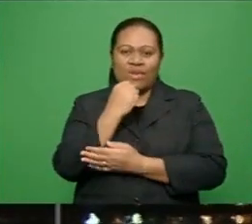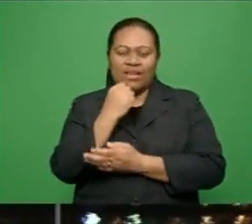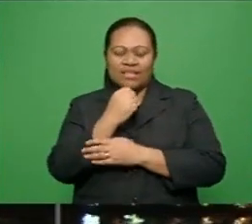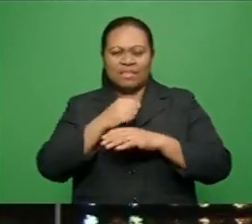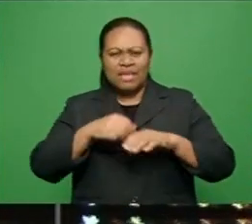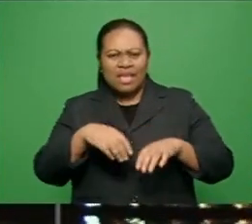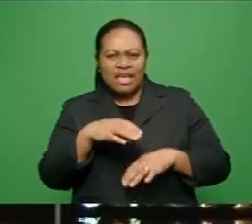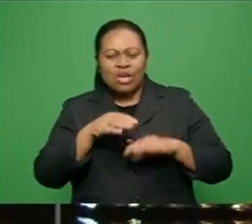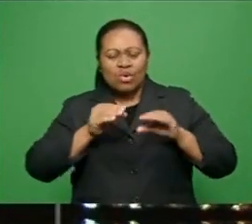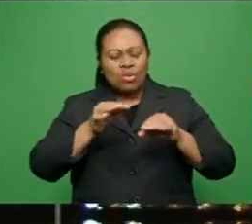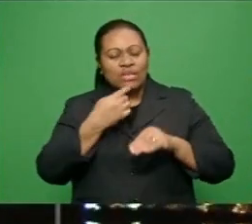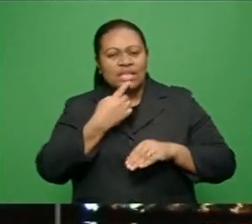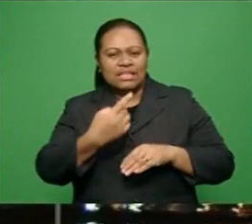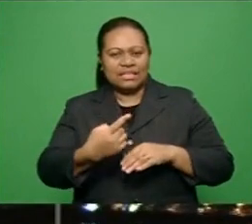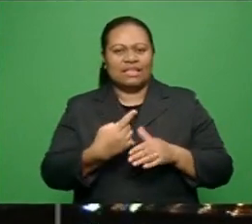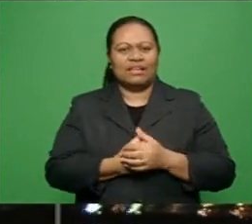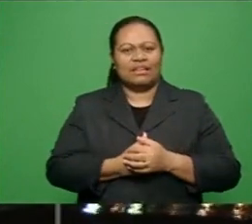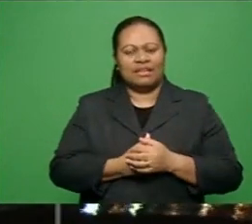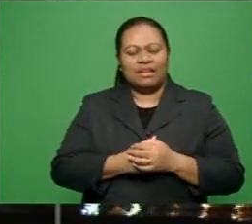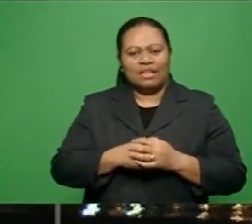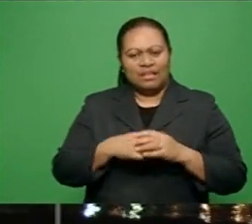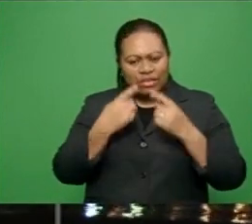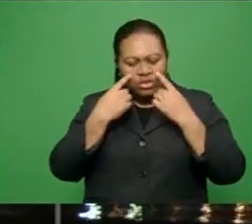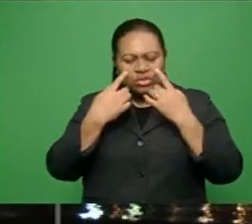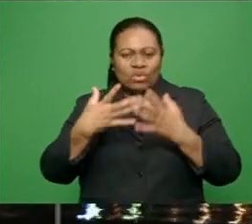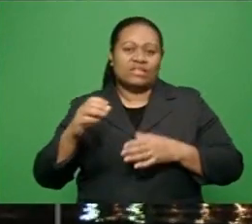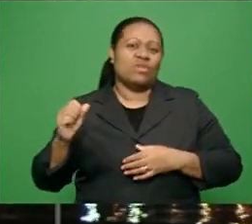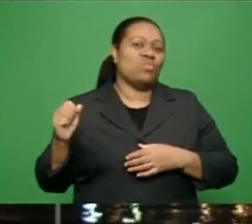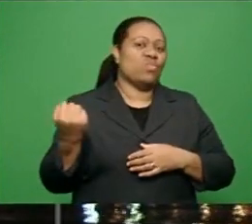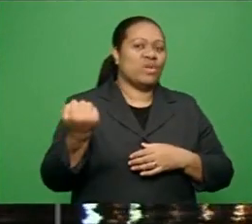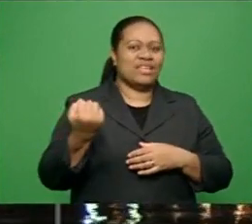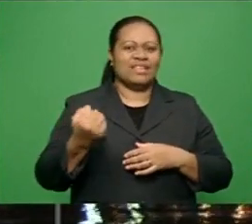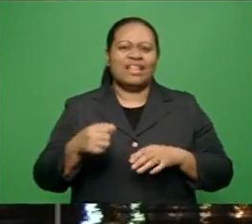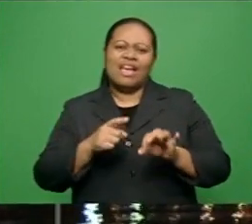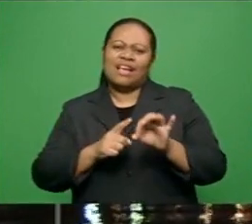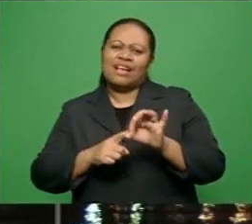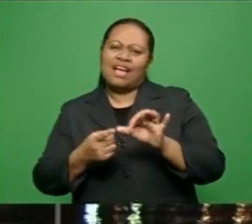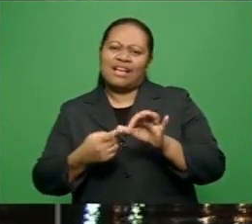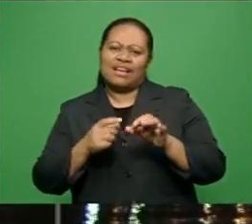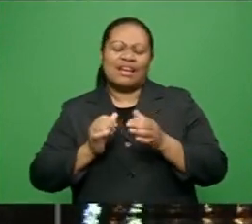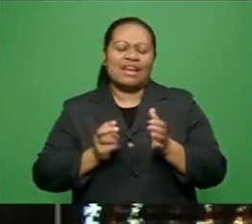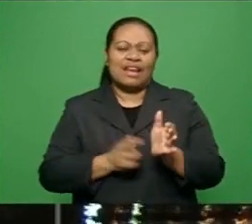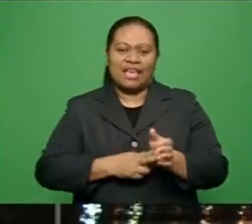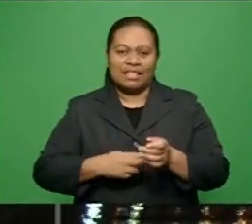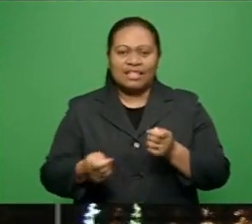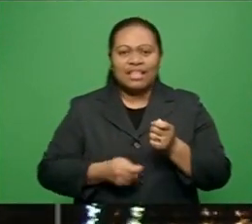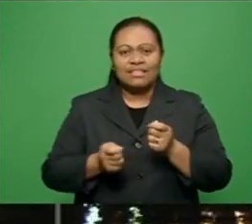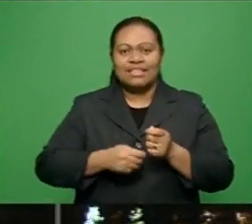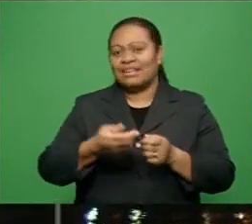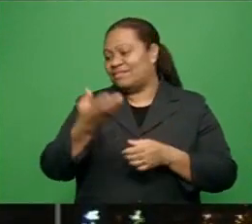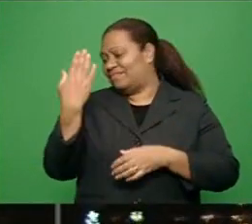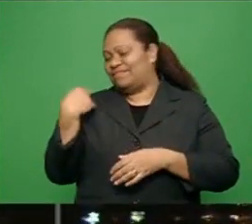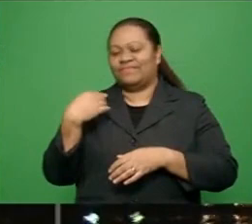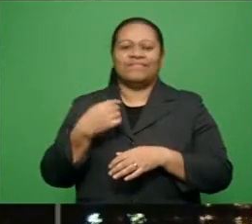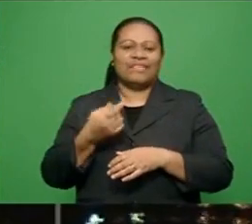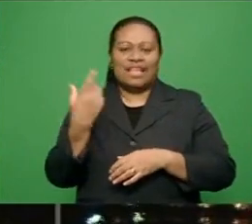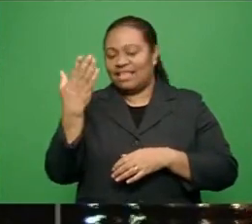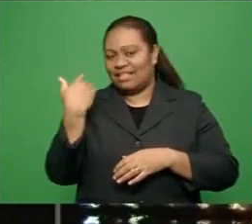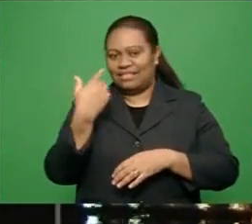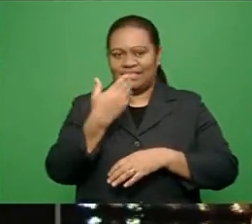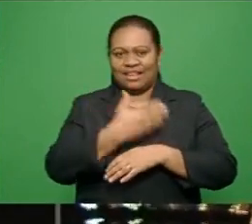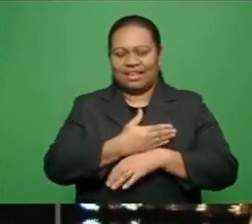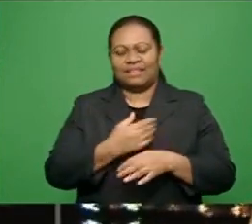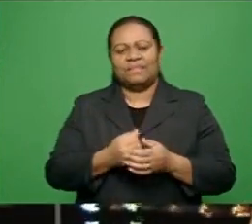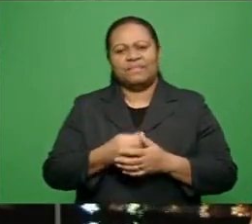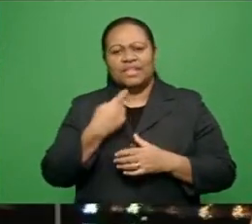believes fitness was the key to their 15-6 win over Nganga Naitasiri in the Skipper Cup last night at the NZ Stadium.